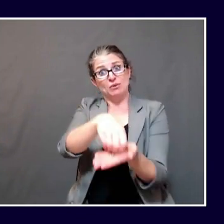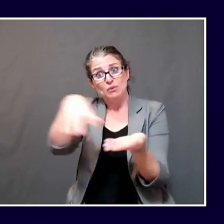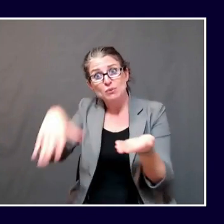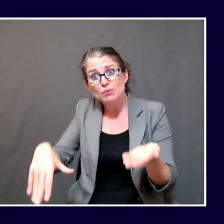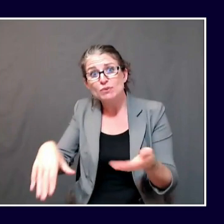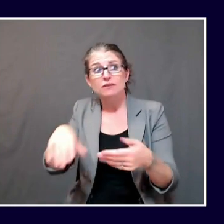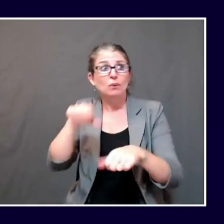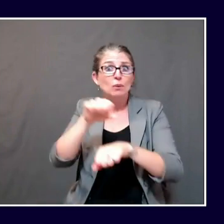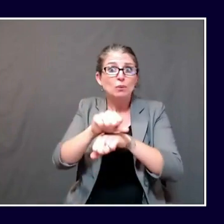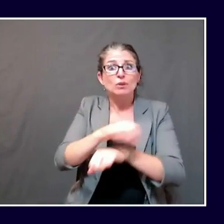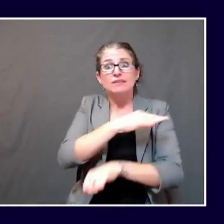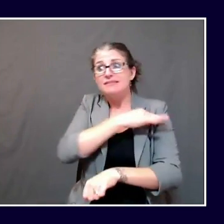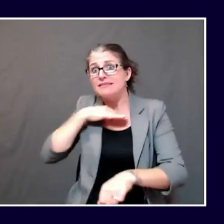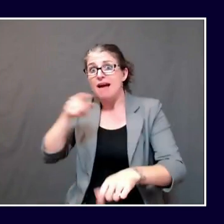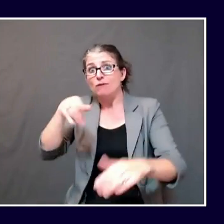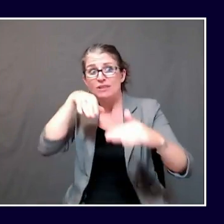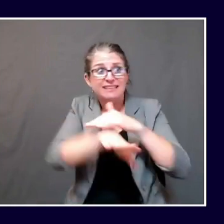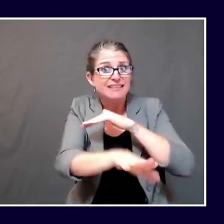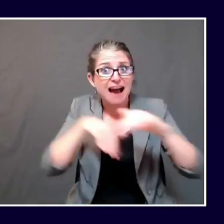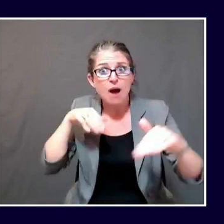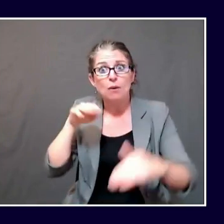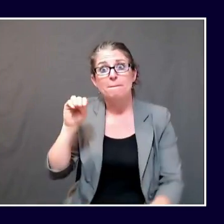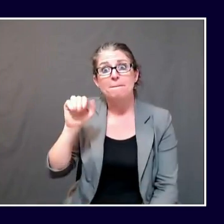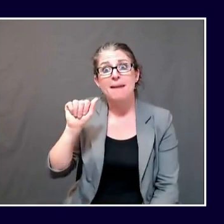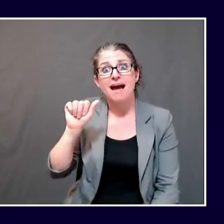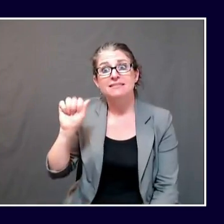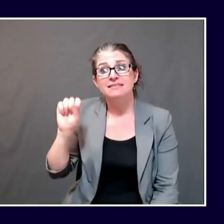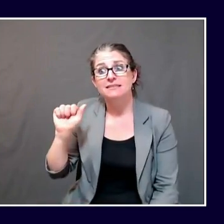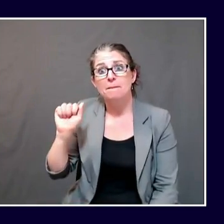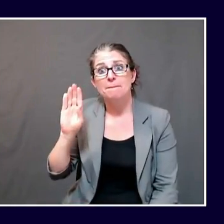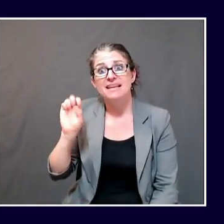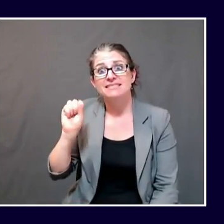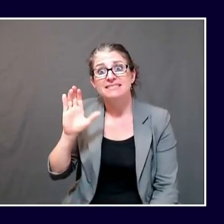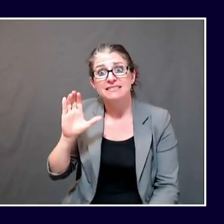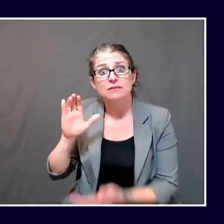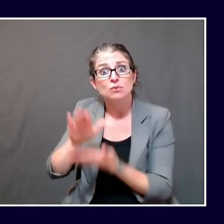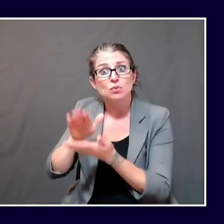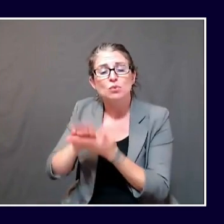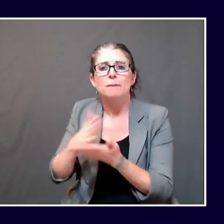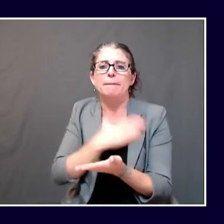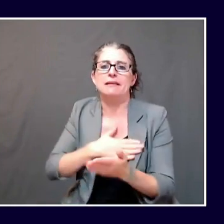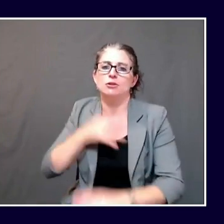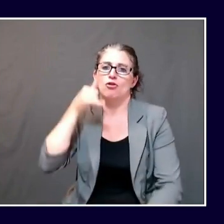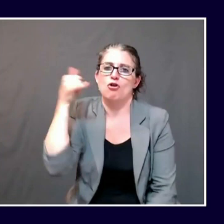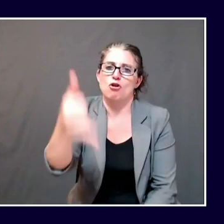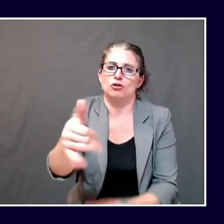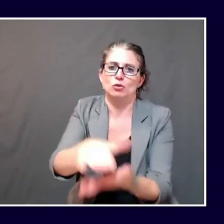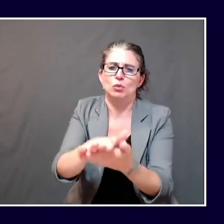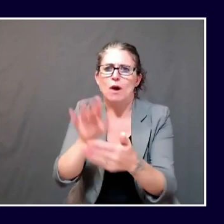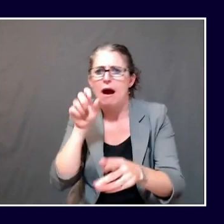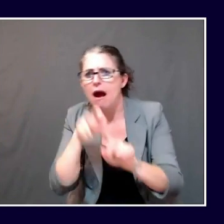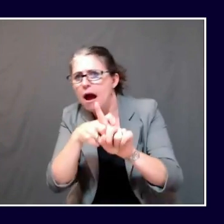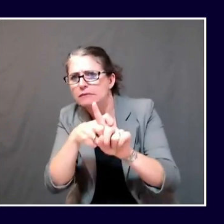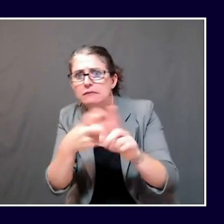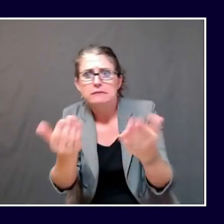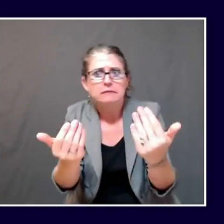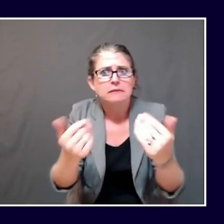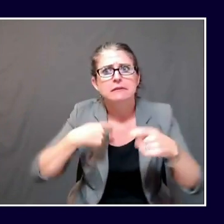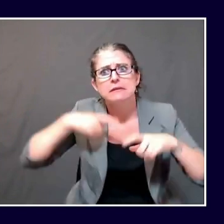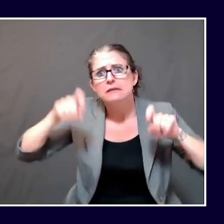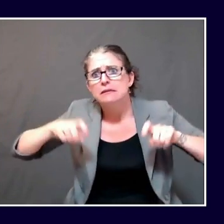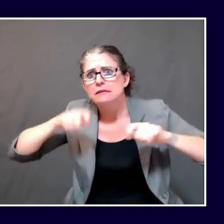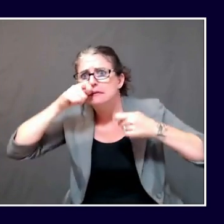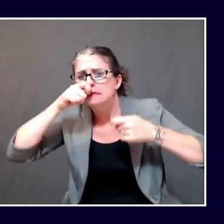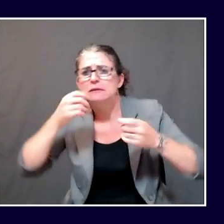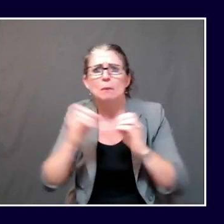can avail yourselves of that testing. Next up, also in York County, is the Pinnacle Healthcare Facility, where there